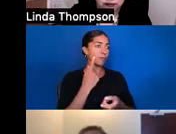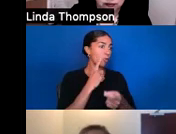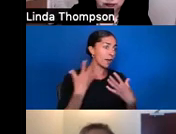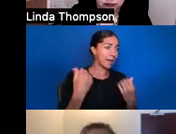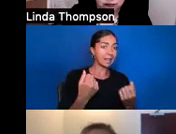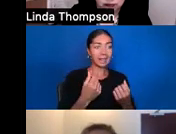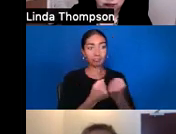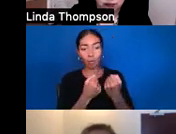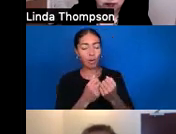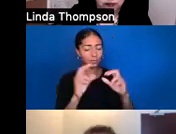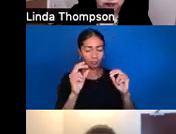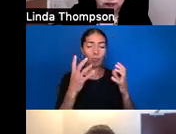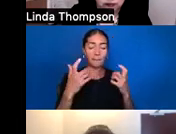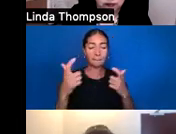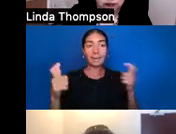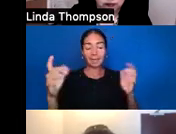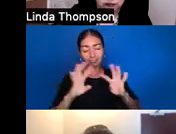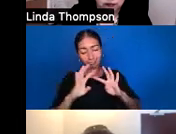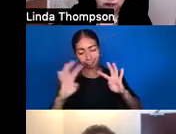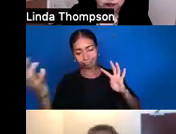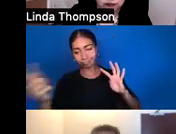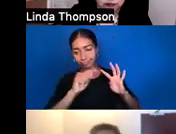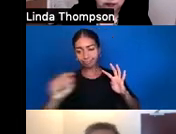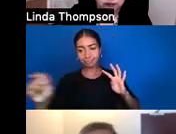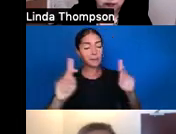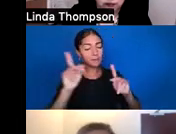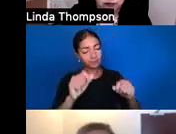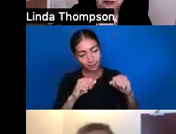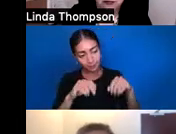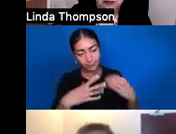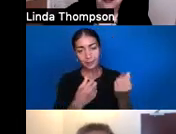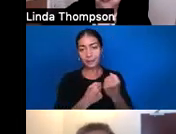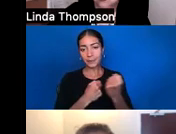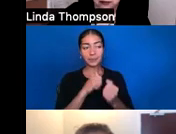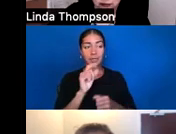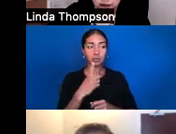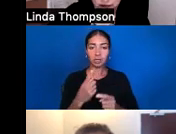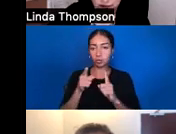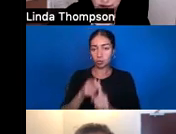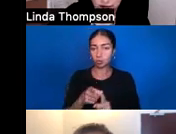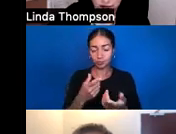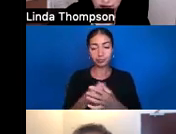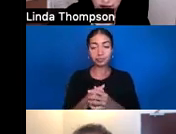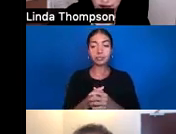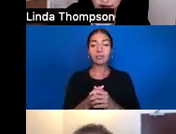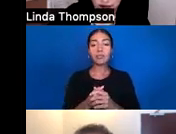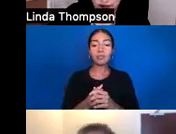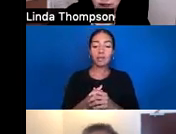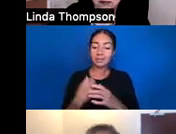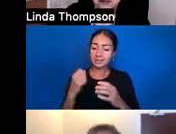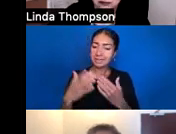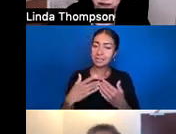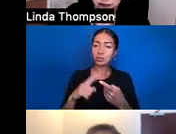huge circle of support. That's what I think I'm trying to get at. And it can be easy to misinterpret if we're not careful.